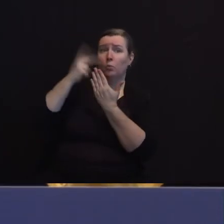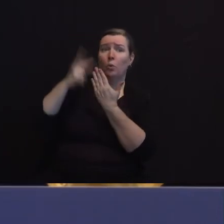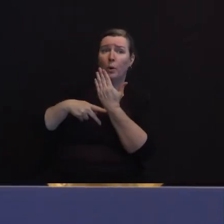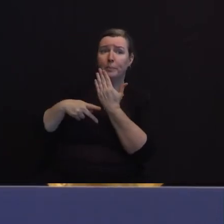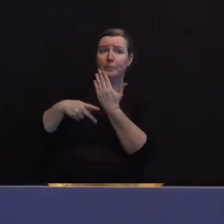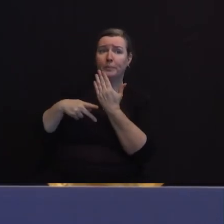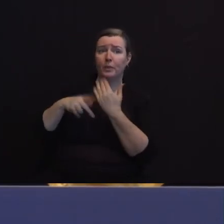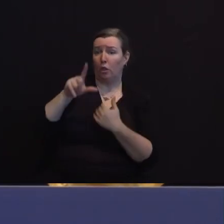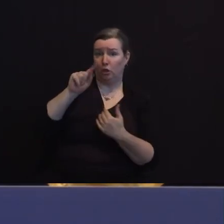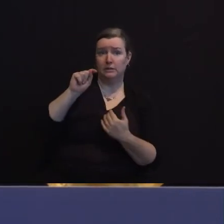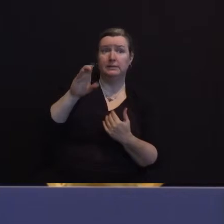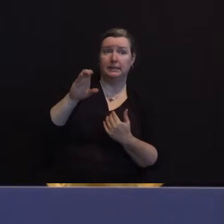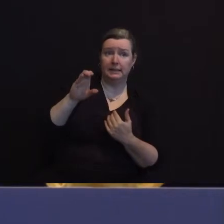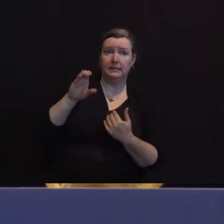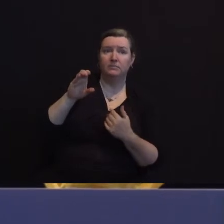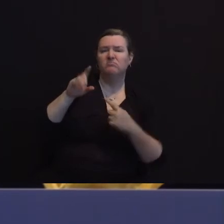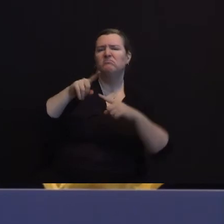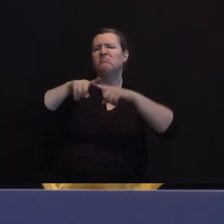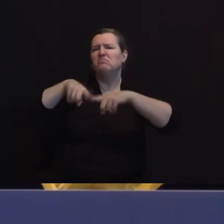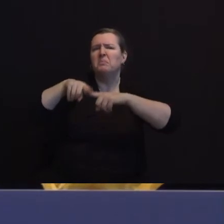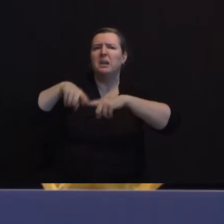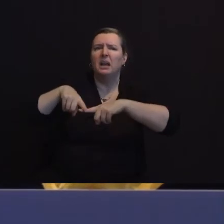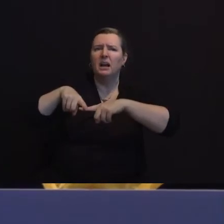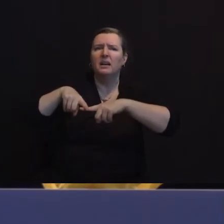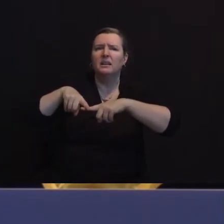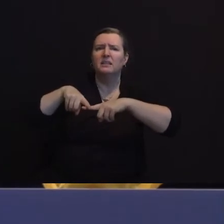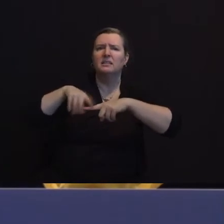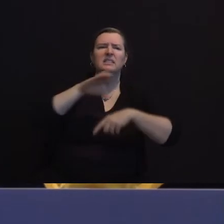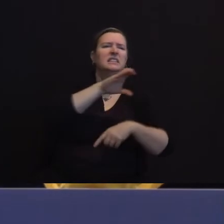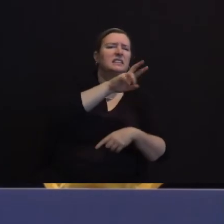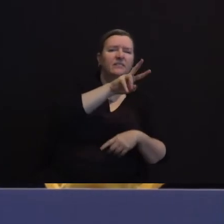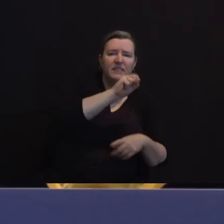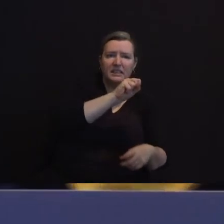depending on the Walgreens CVS schedules, I guess? Yeah.